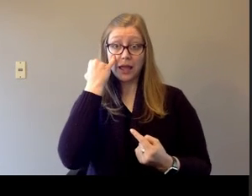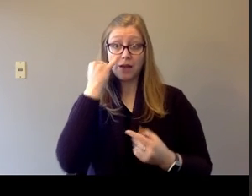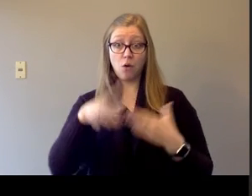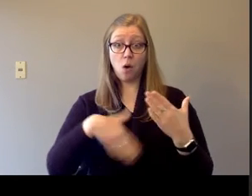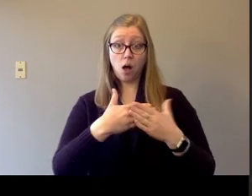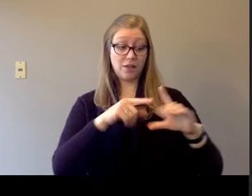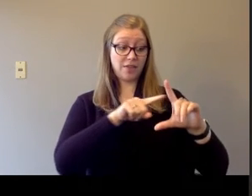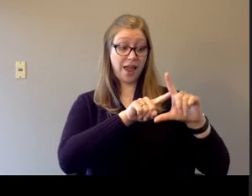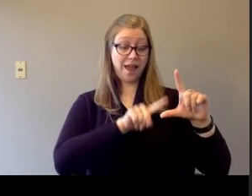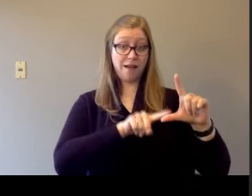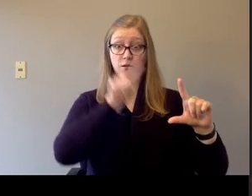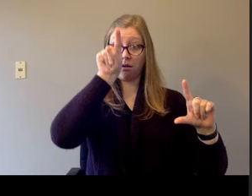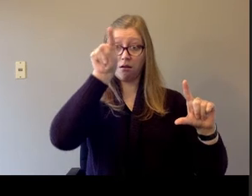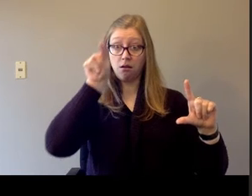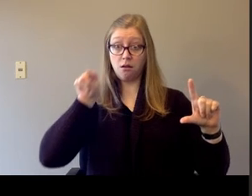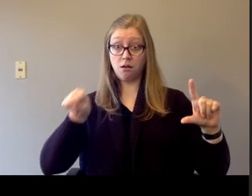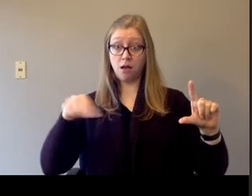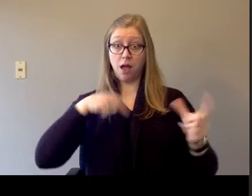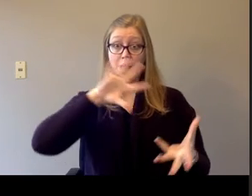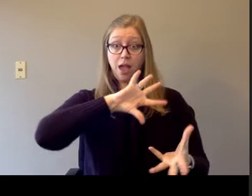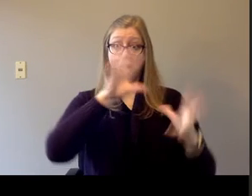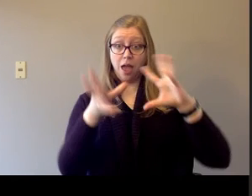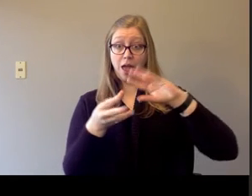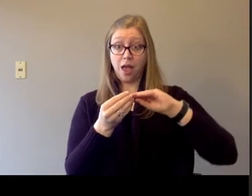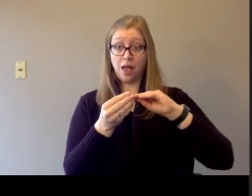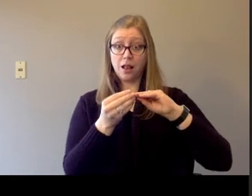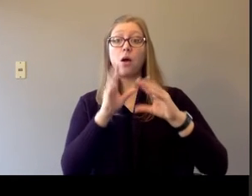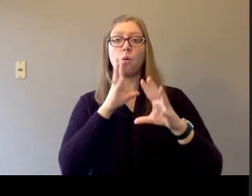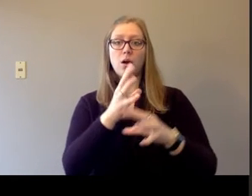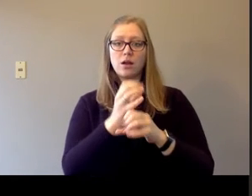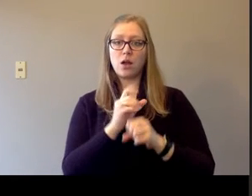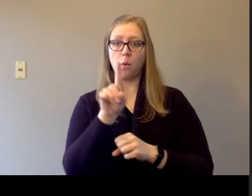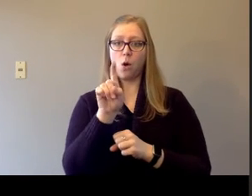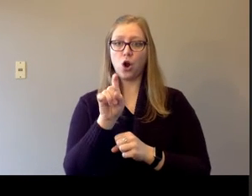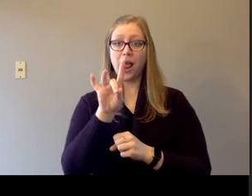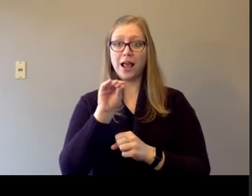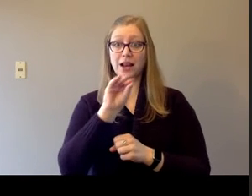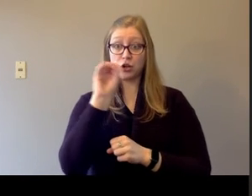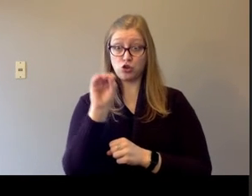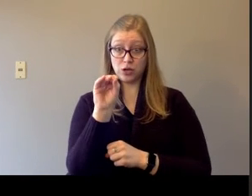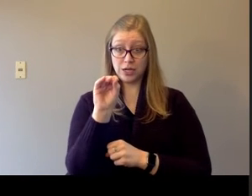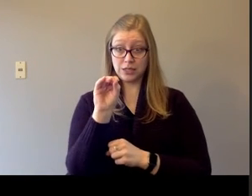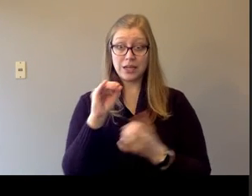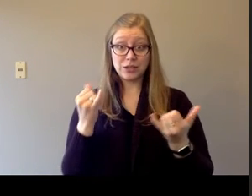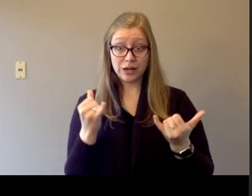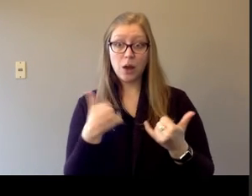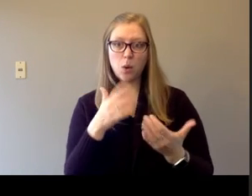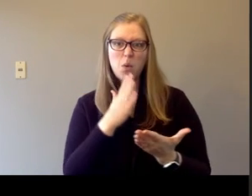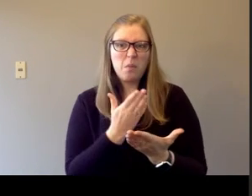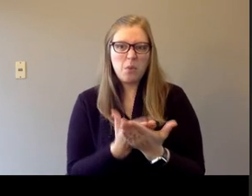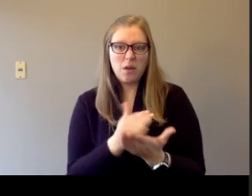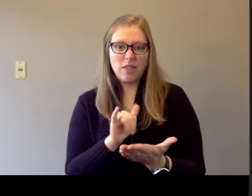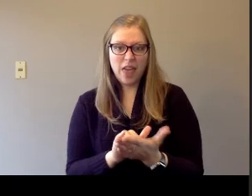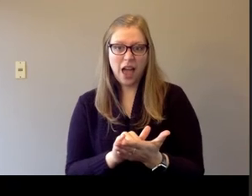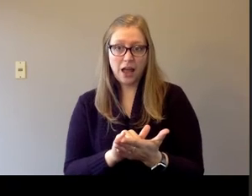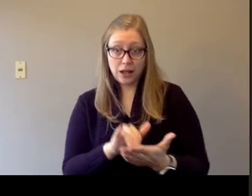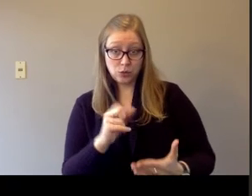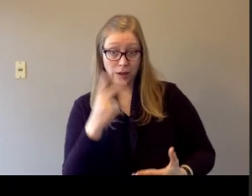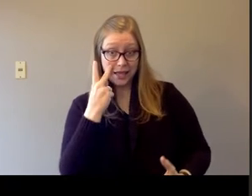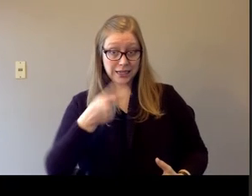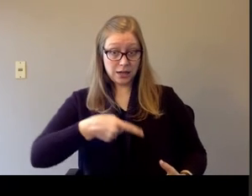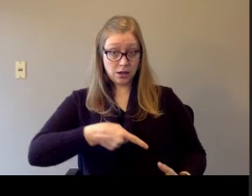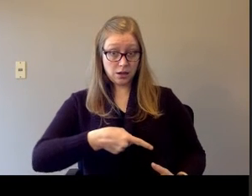180 degrees. So let's prove it today. So I have a yellow triangle down below here,